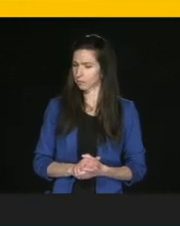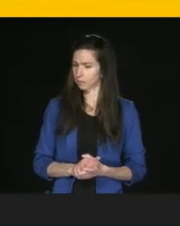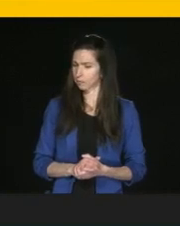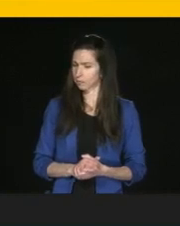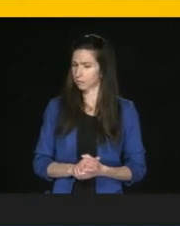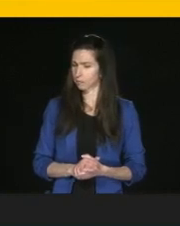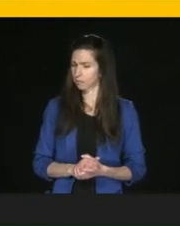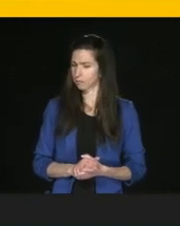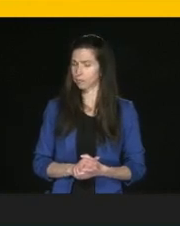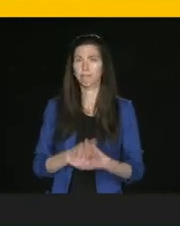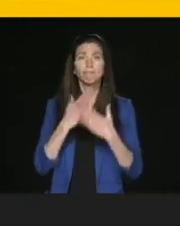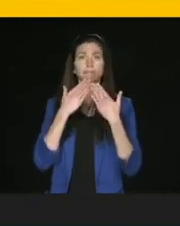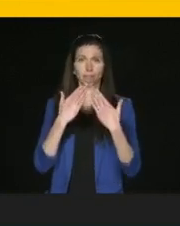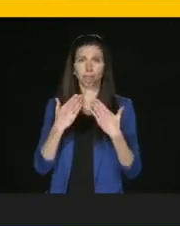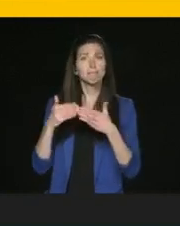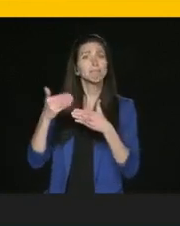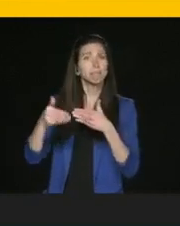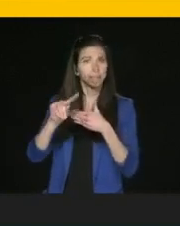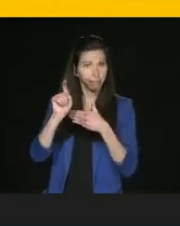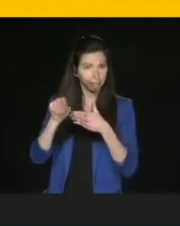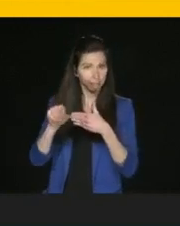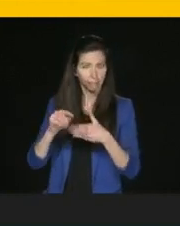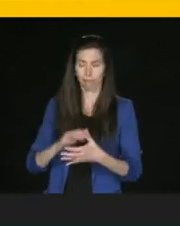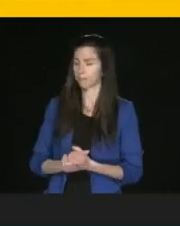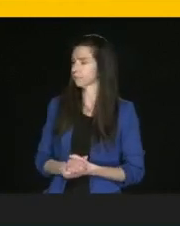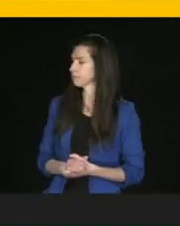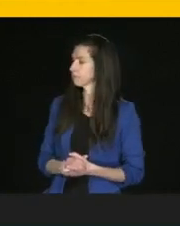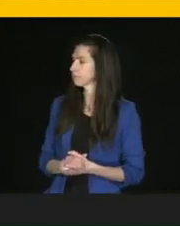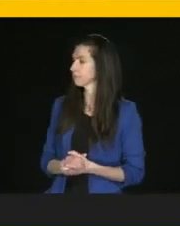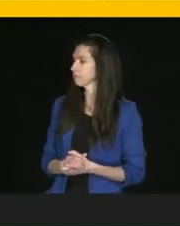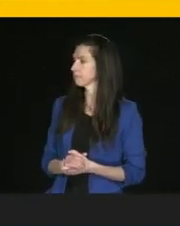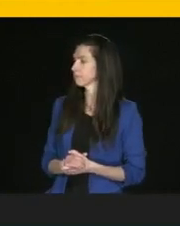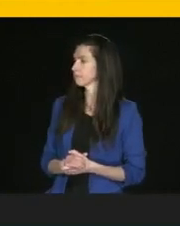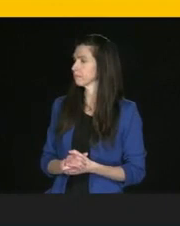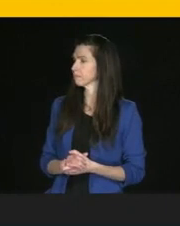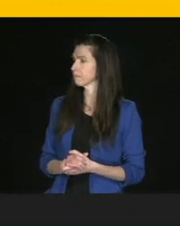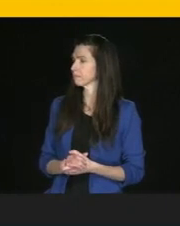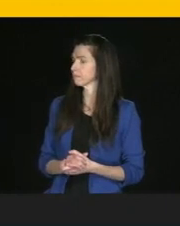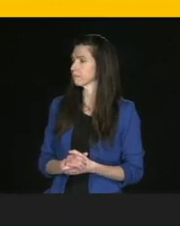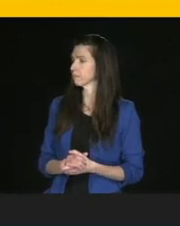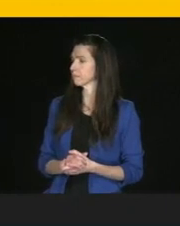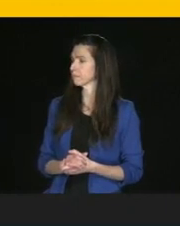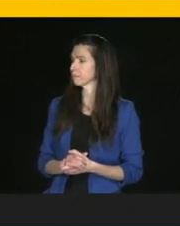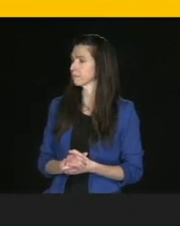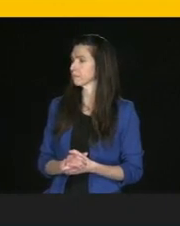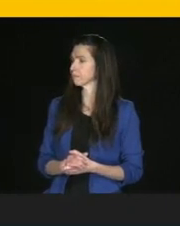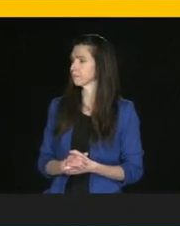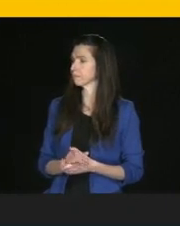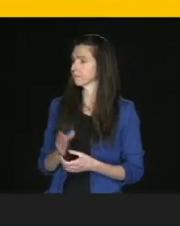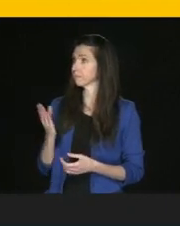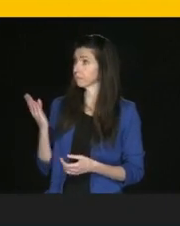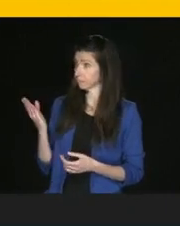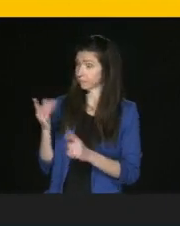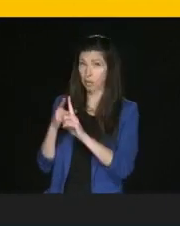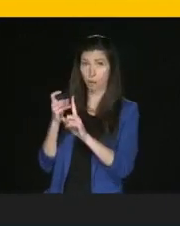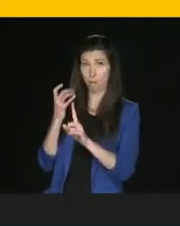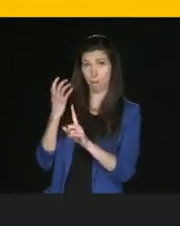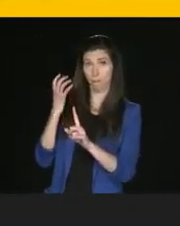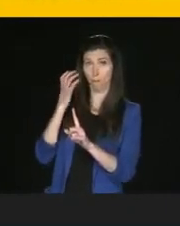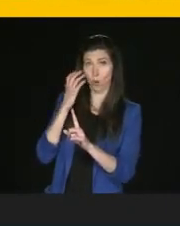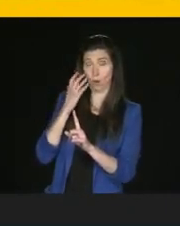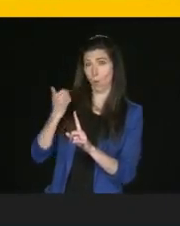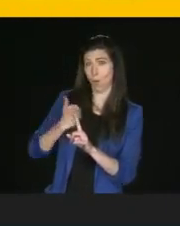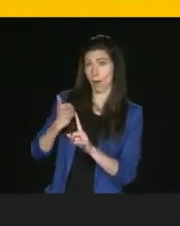La prochaine question de Christian Noël. The next question, Christian Noël, Radio-Canada. Good morning,